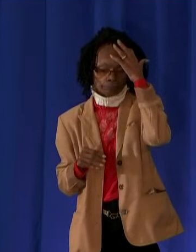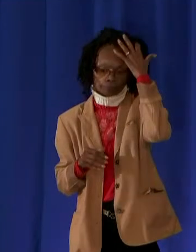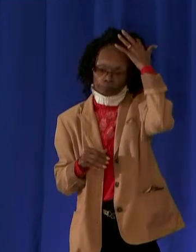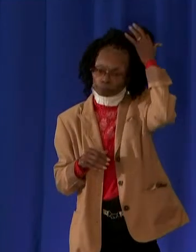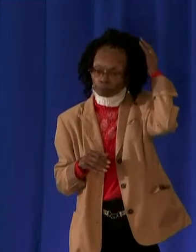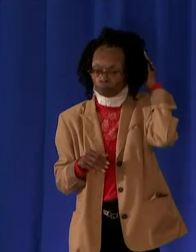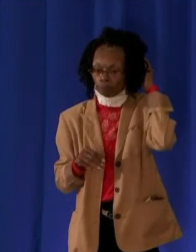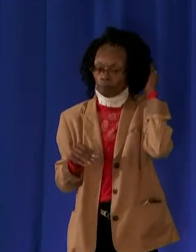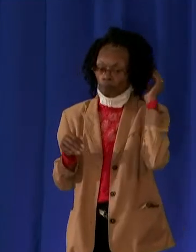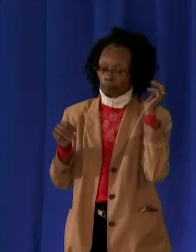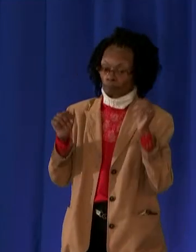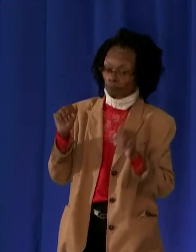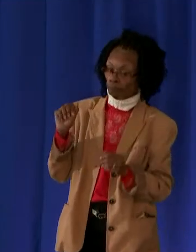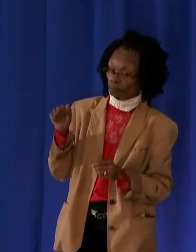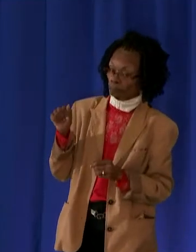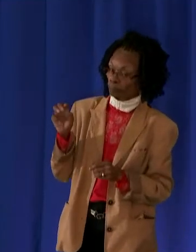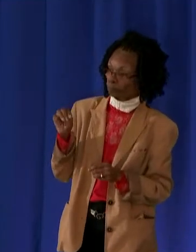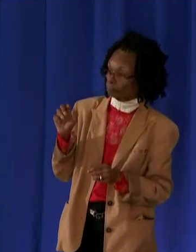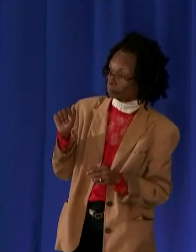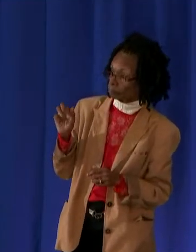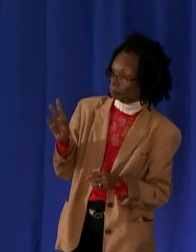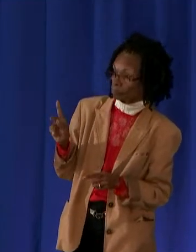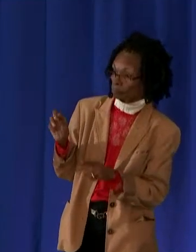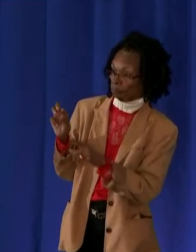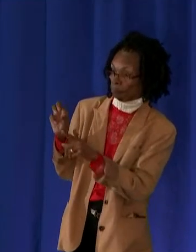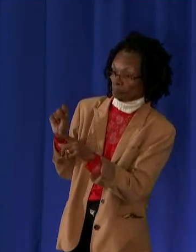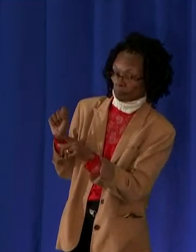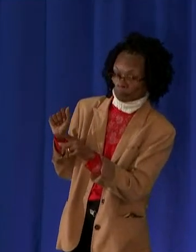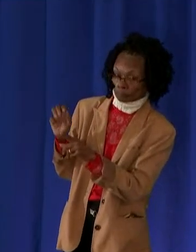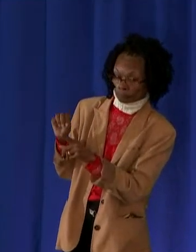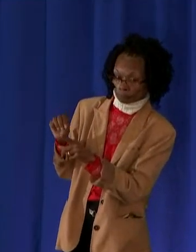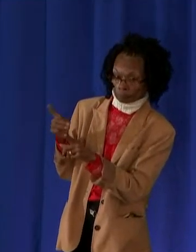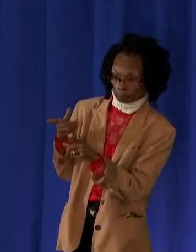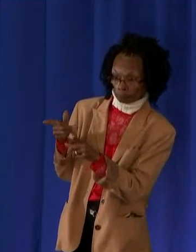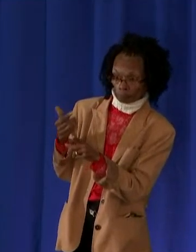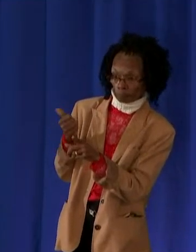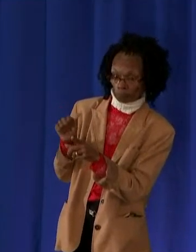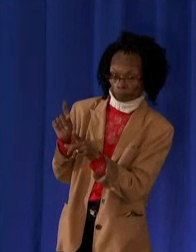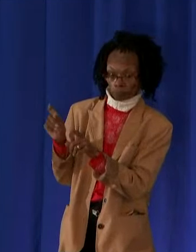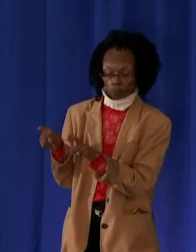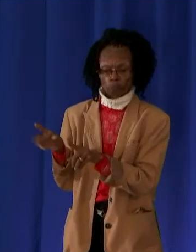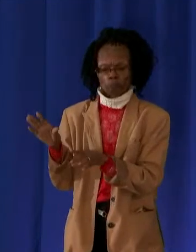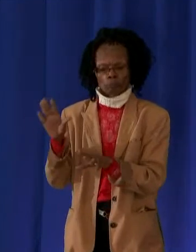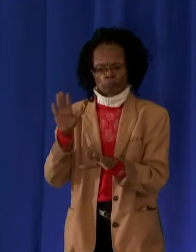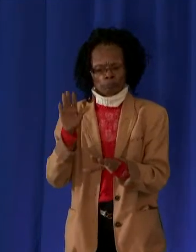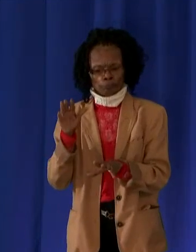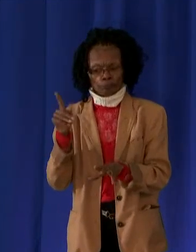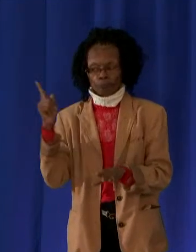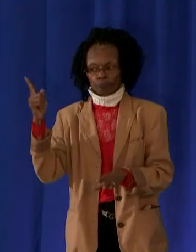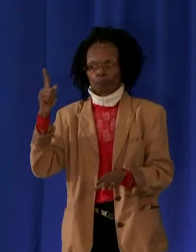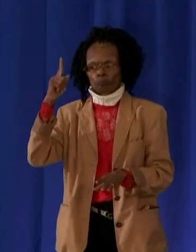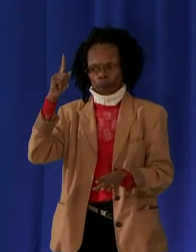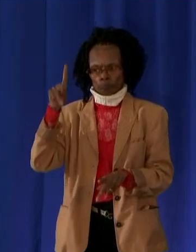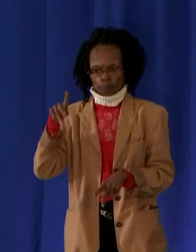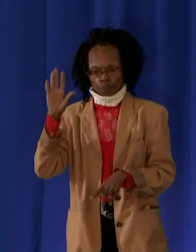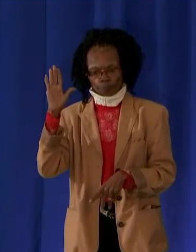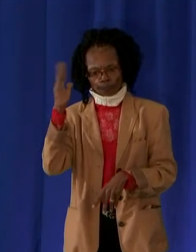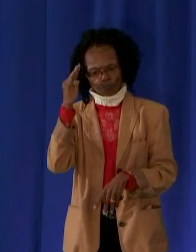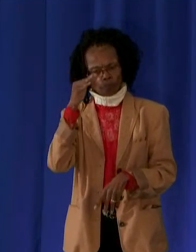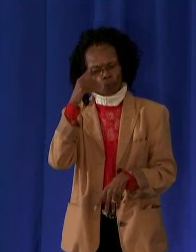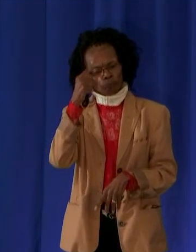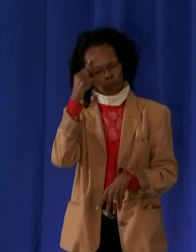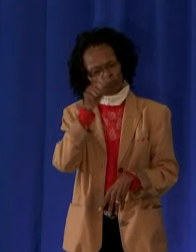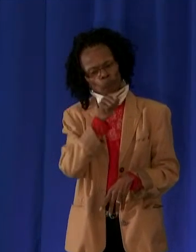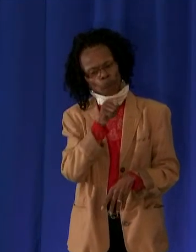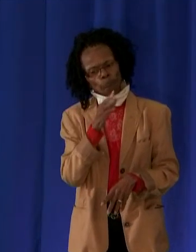Mark, Sam, and tell me your name again? Katie, okay. Mark, Sam, Just following Katie. up on that, Mr. City Administrator, or actually maybe for you,